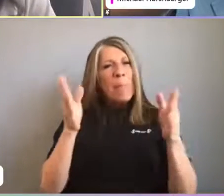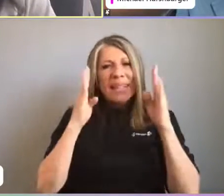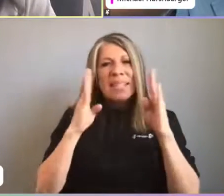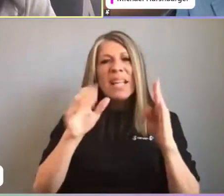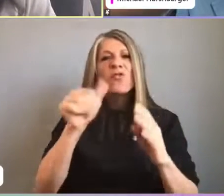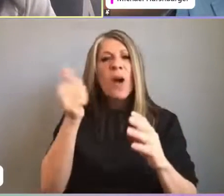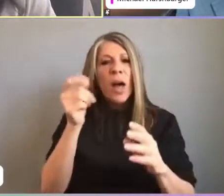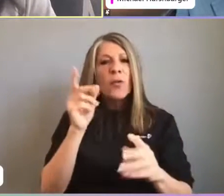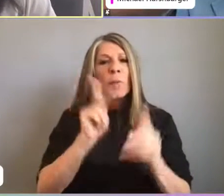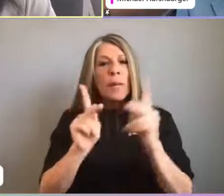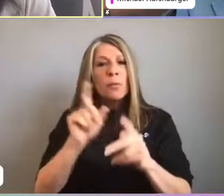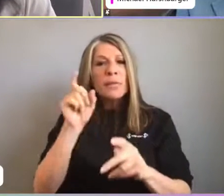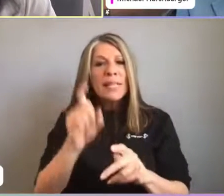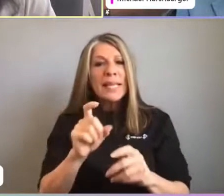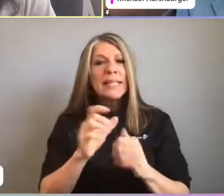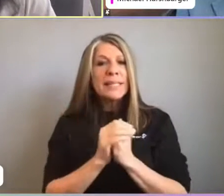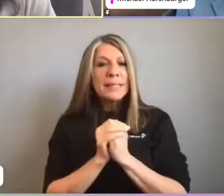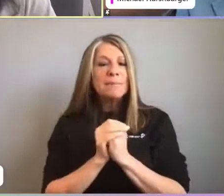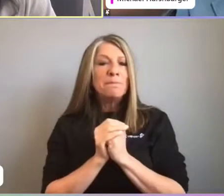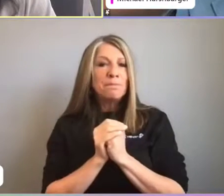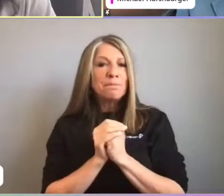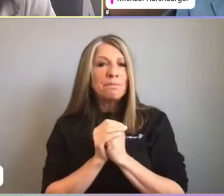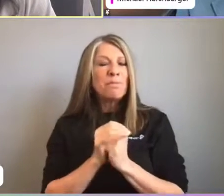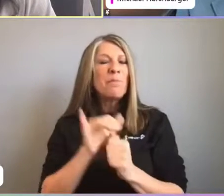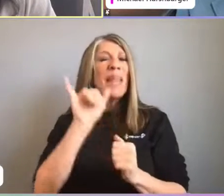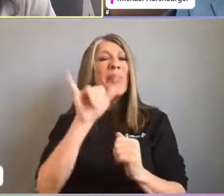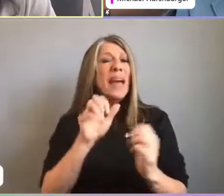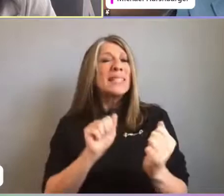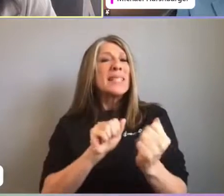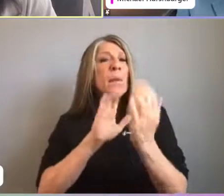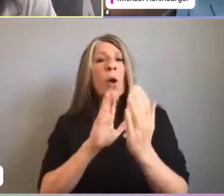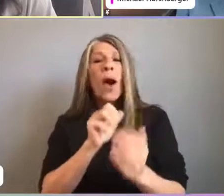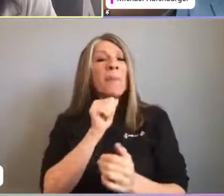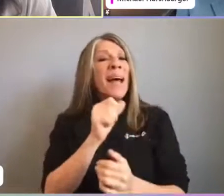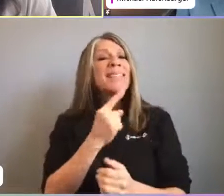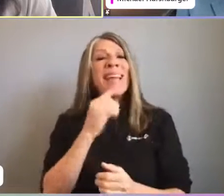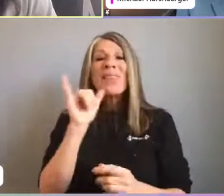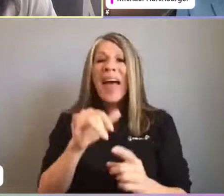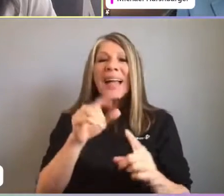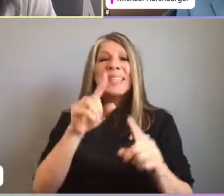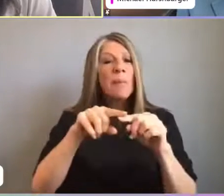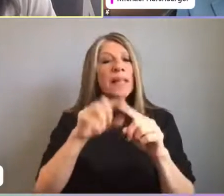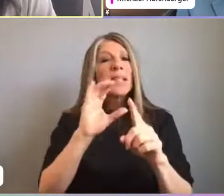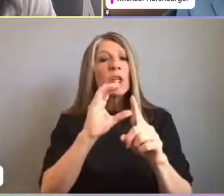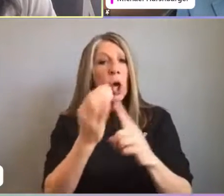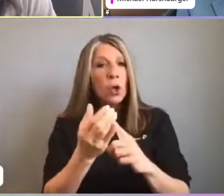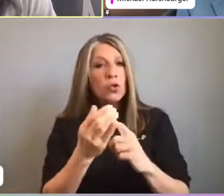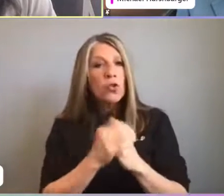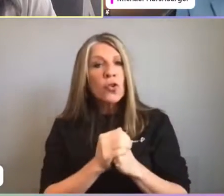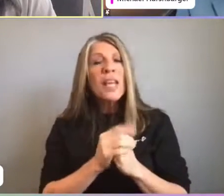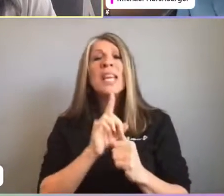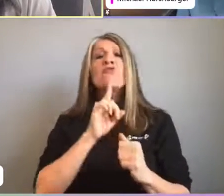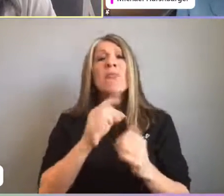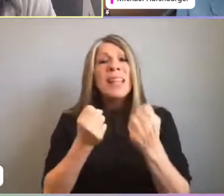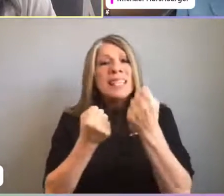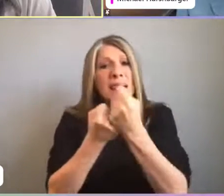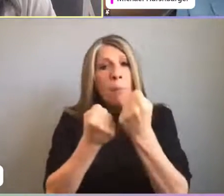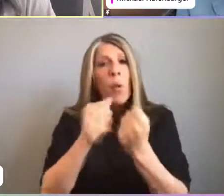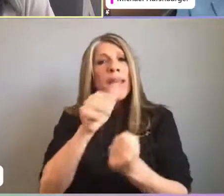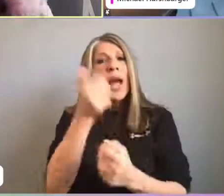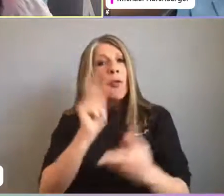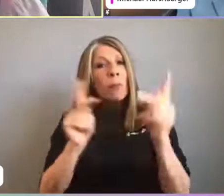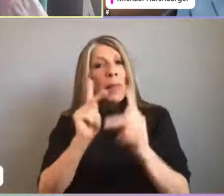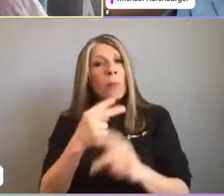is the approach. That is the one thing I'm not saying depends on culture. The idea is you're amplifying others' voices. It's